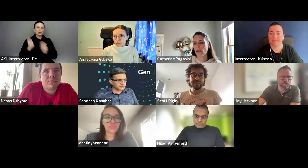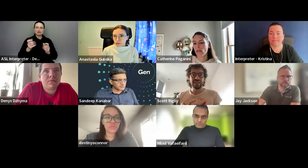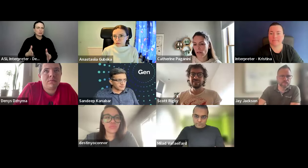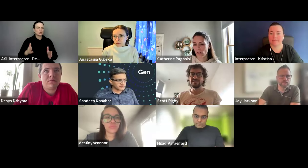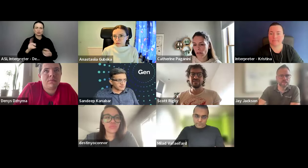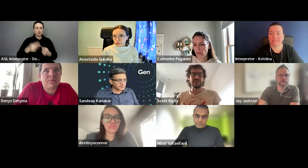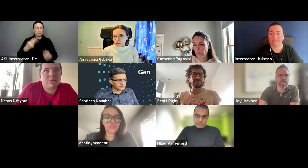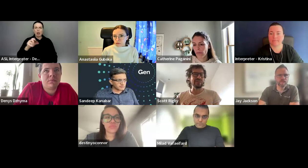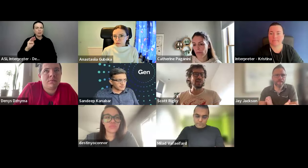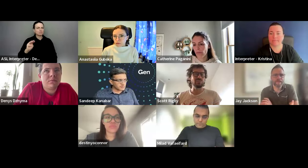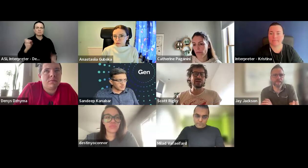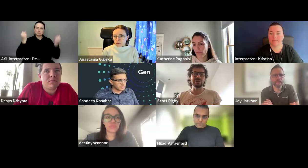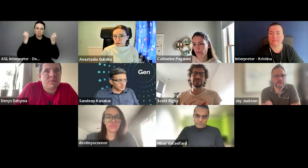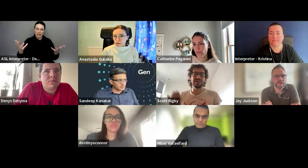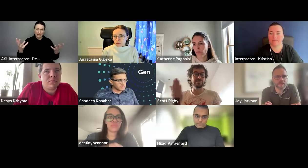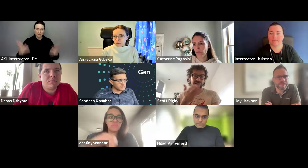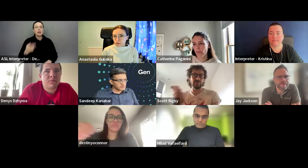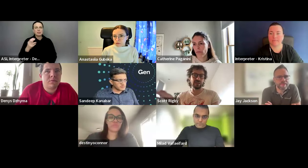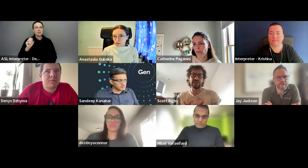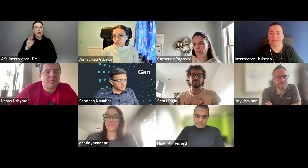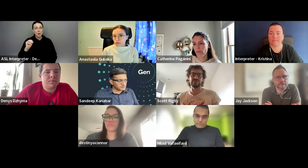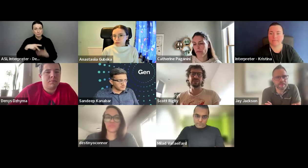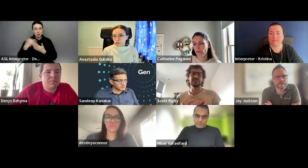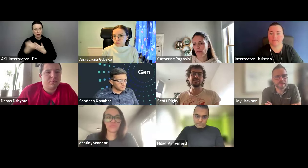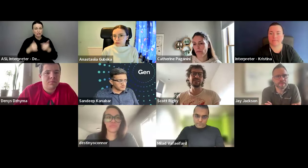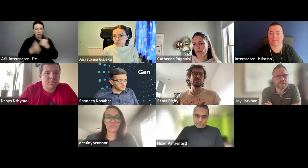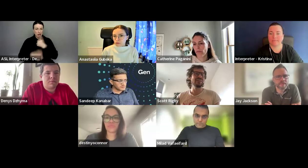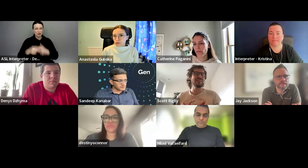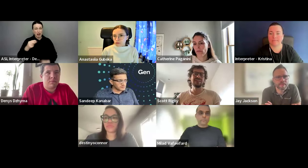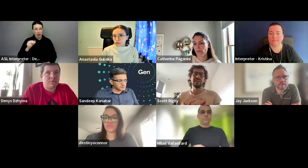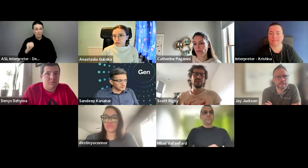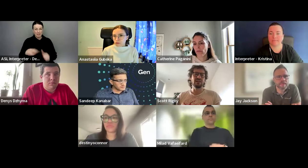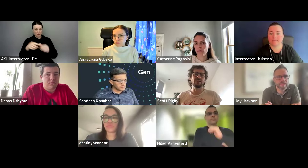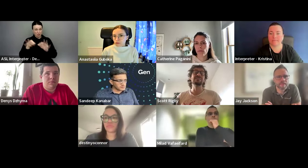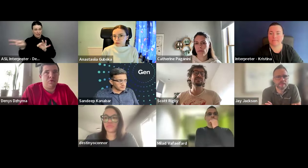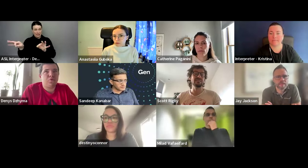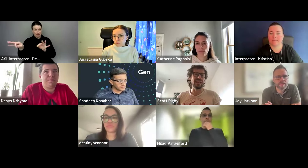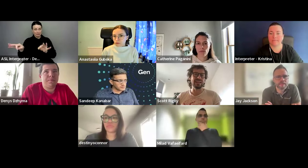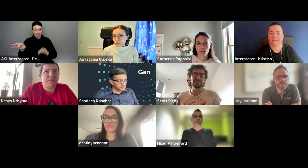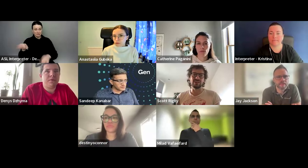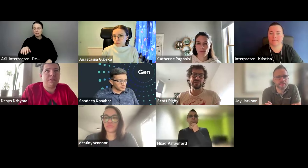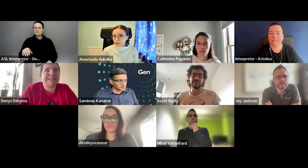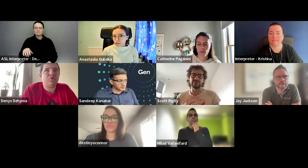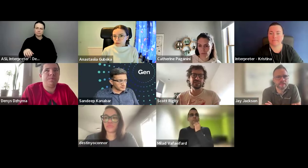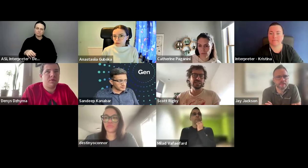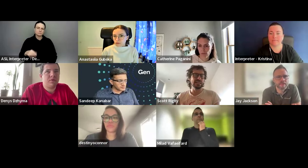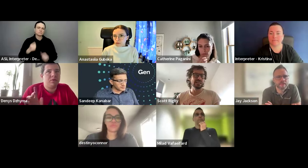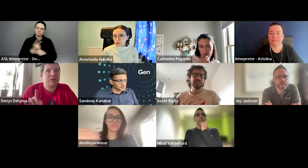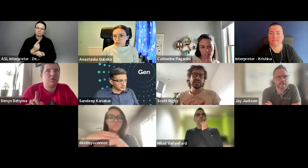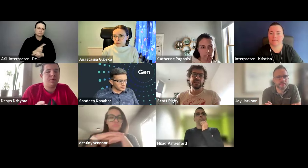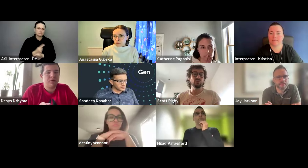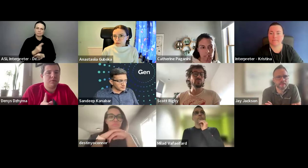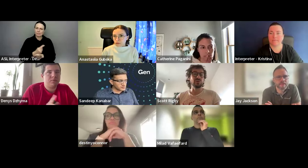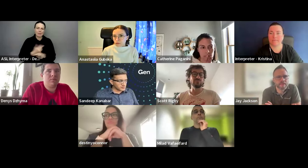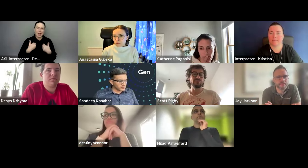Helm. The Helm project under Helm, that first link that I sent you, consistently has around,